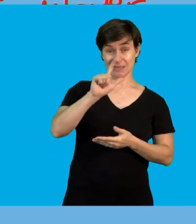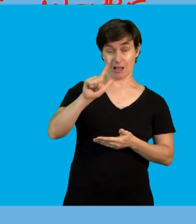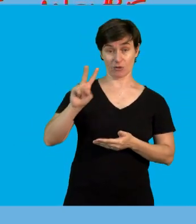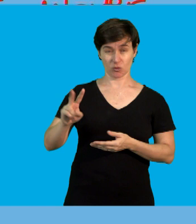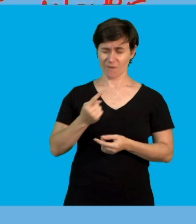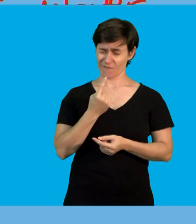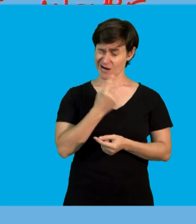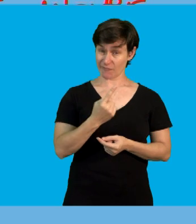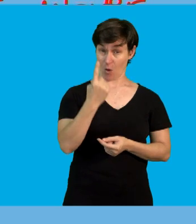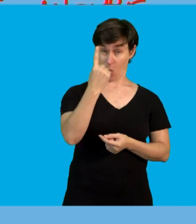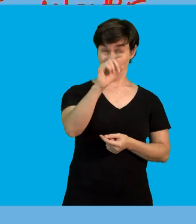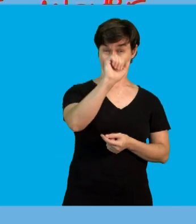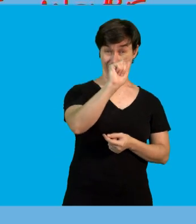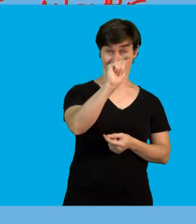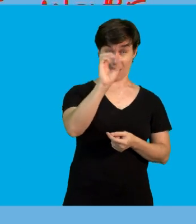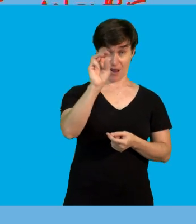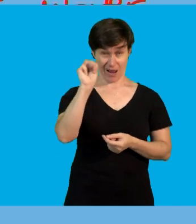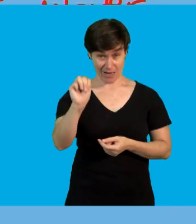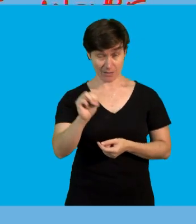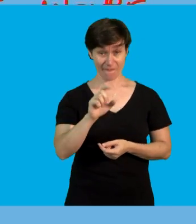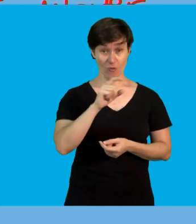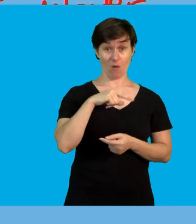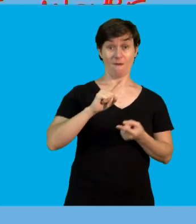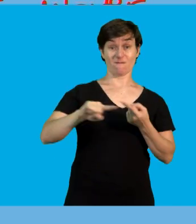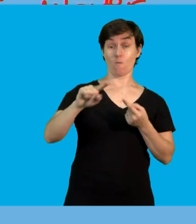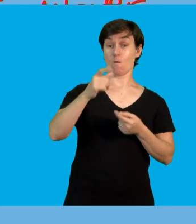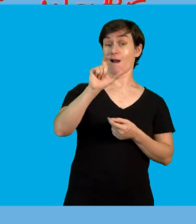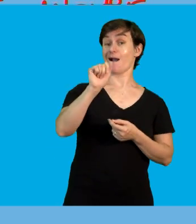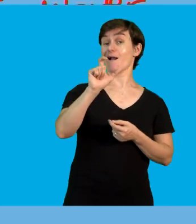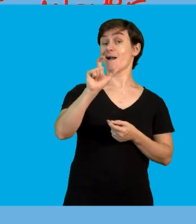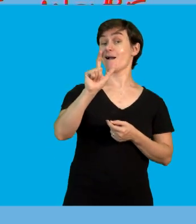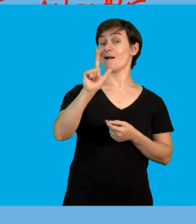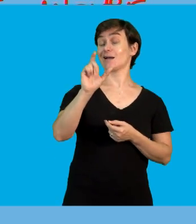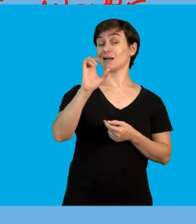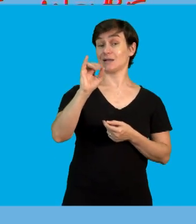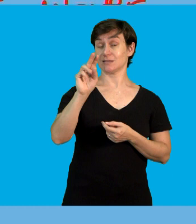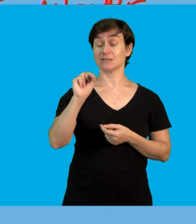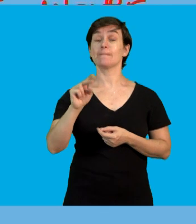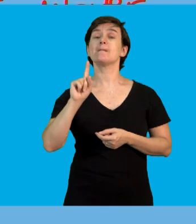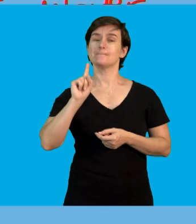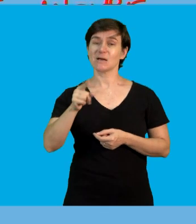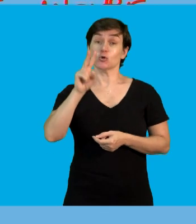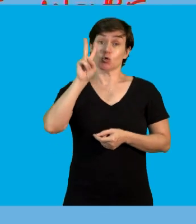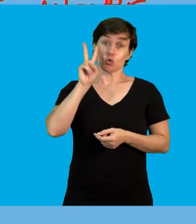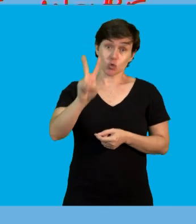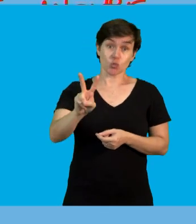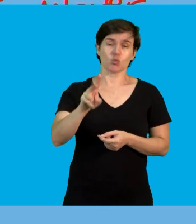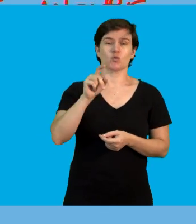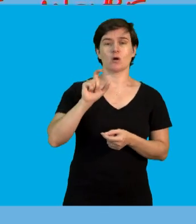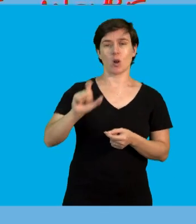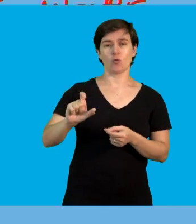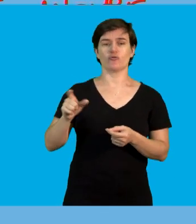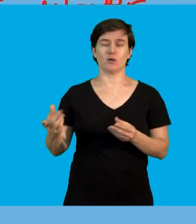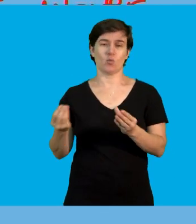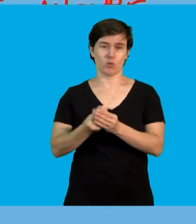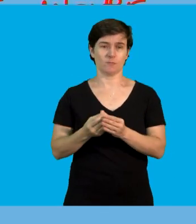that for every one atom, or for every one atom of calcium, we need 2 atoms of chlorine to have our salt